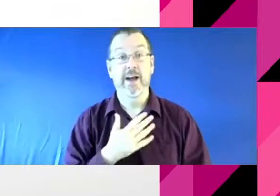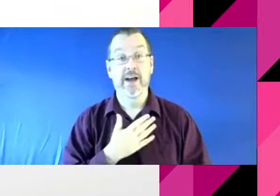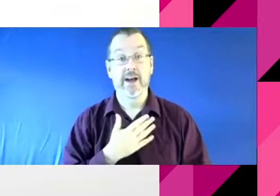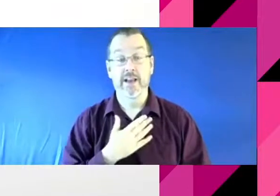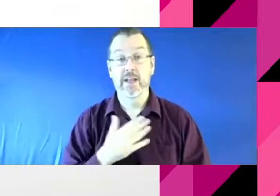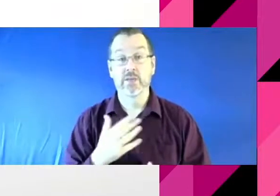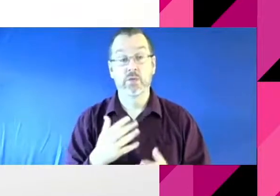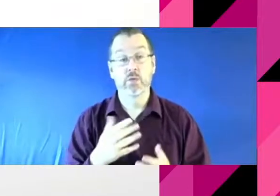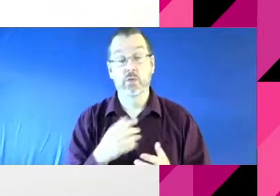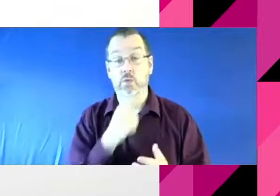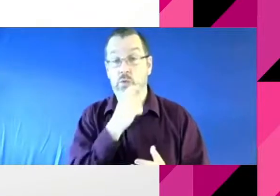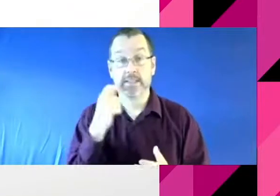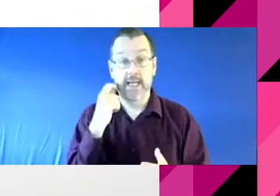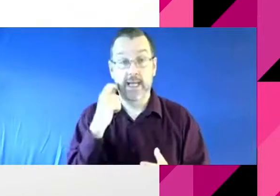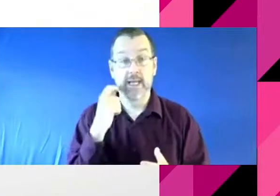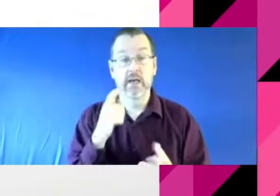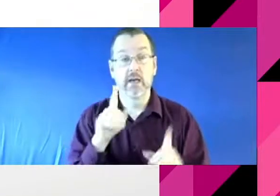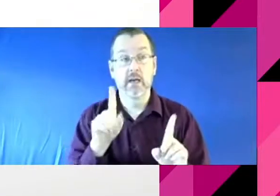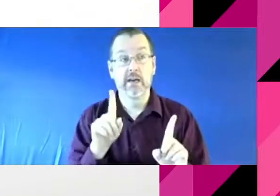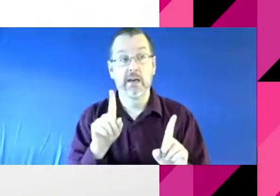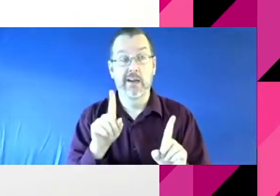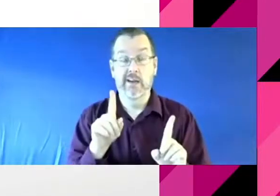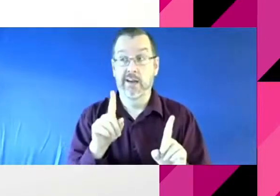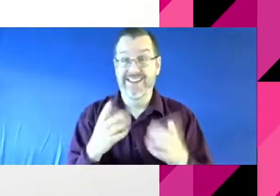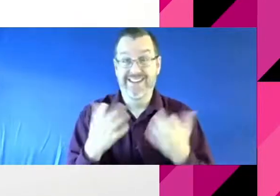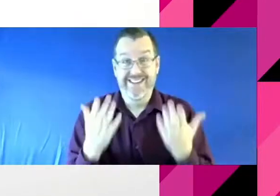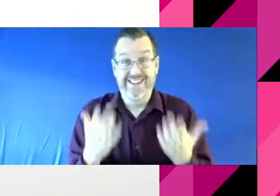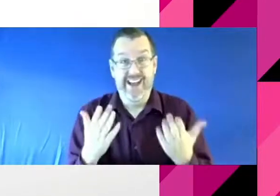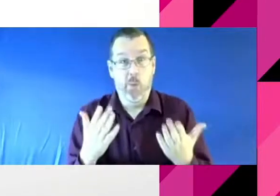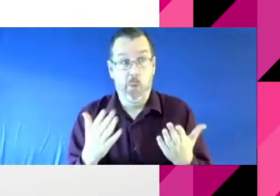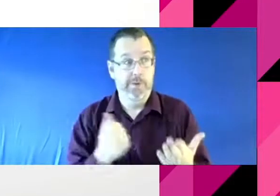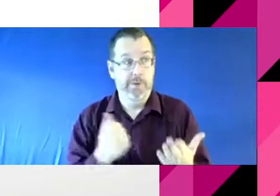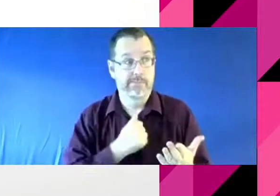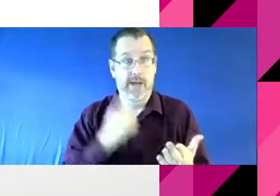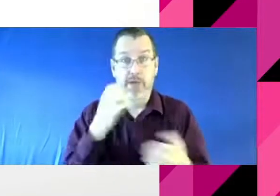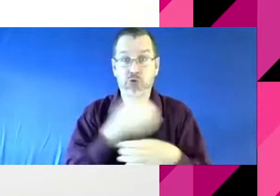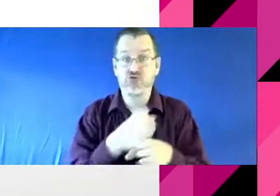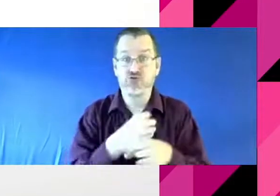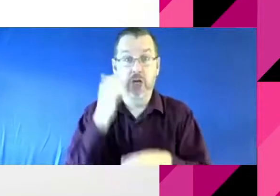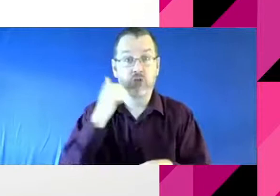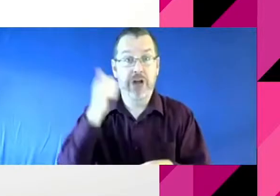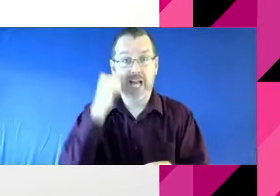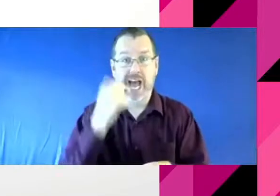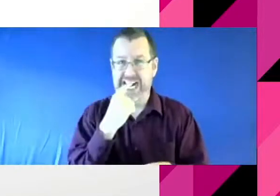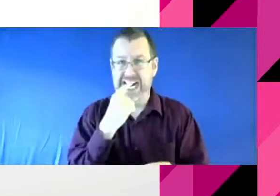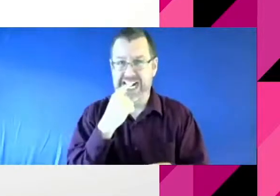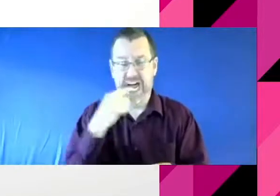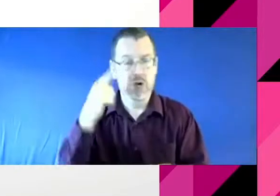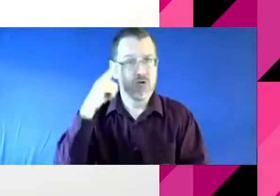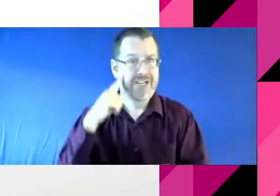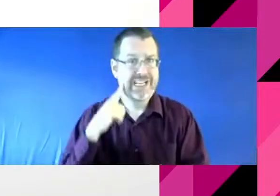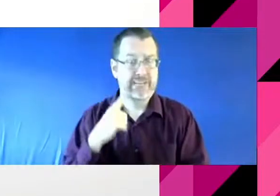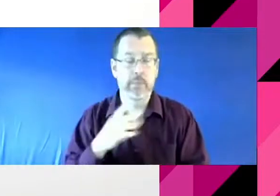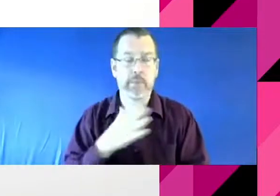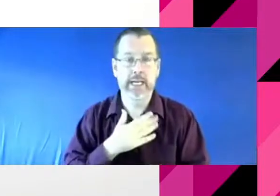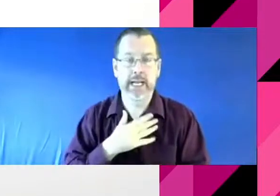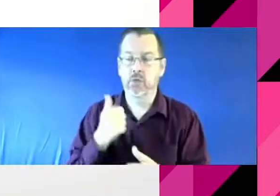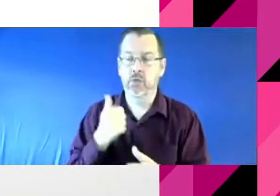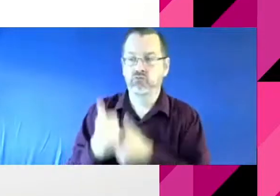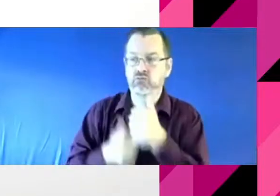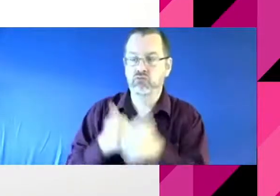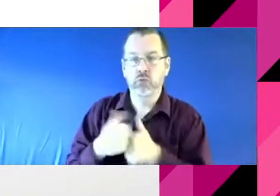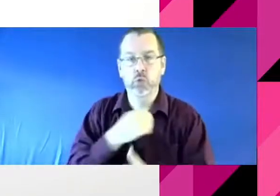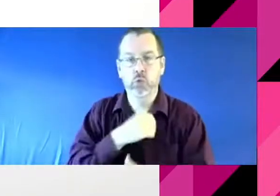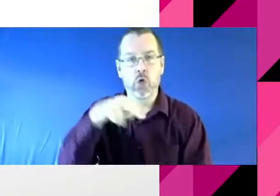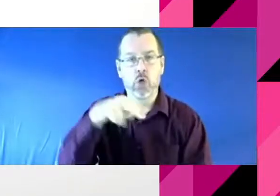beautiful and, I must say, uncommonly green land from which I'm speaking to you, the Ngunnawal people, and pay my respects